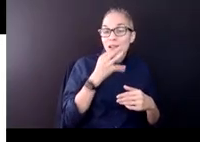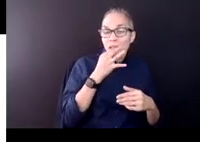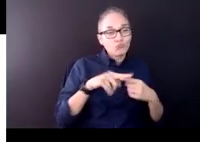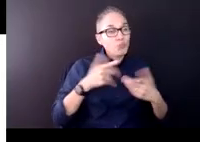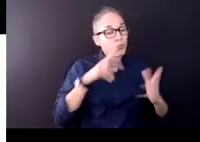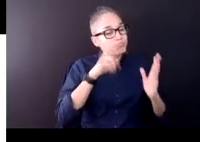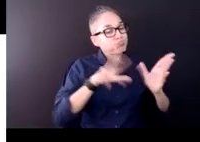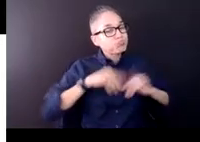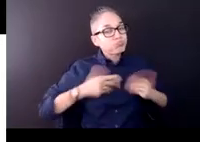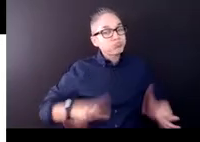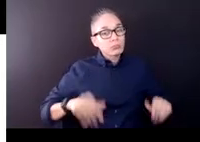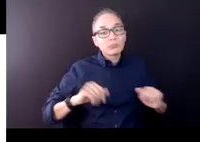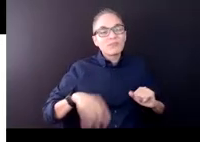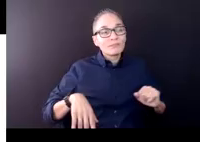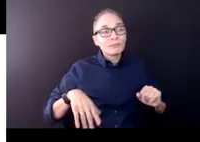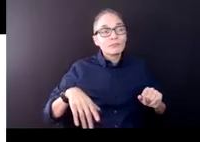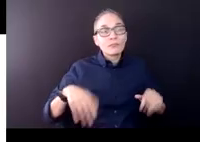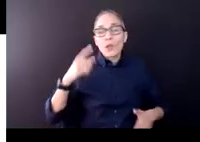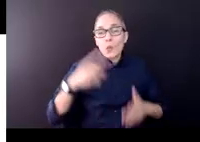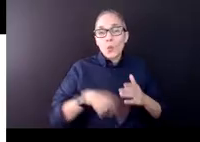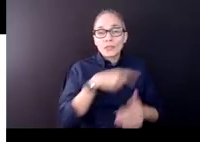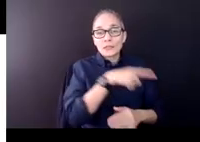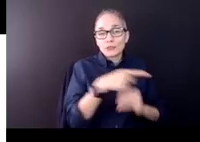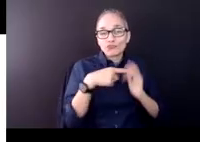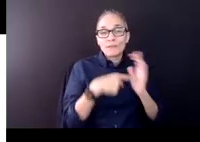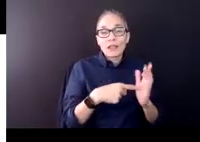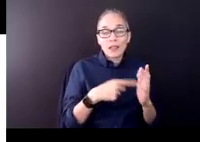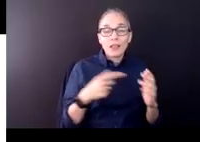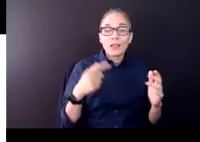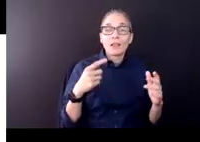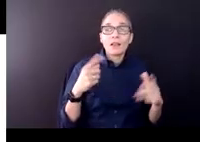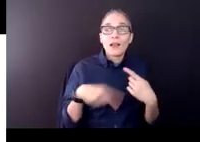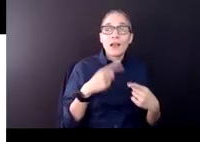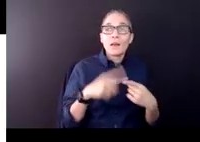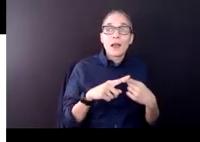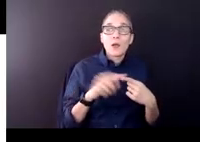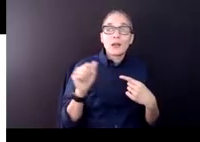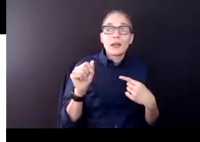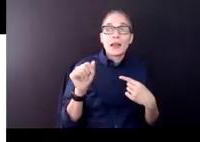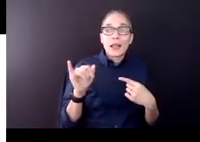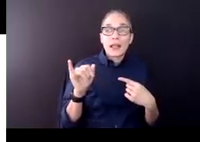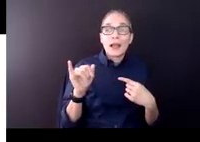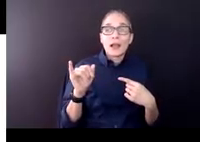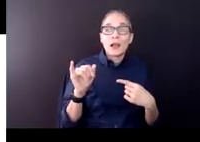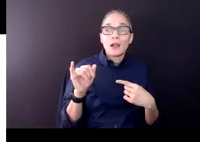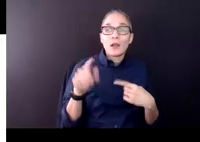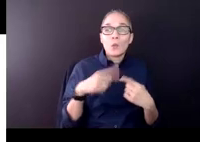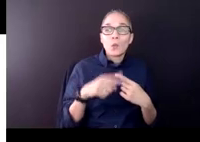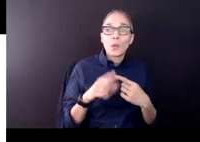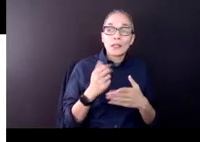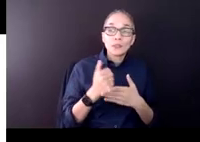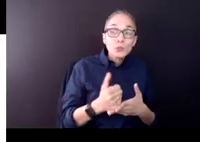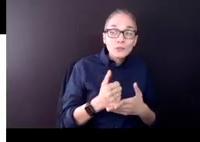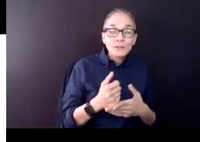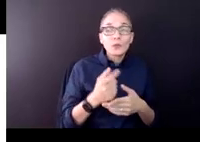these answers? And what does this reveal about when AI is useful and when human judgment